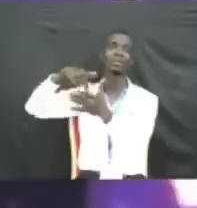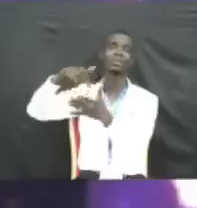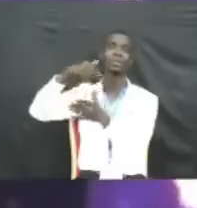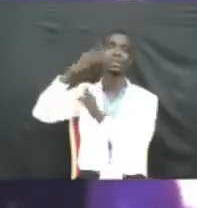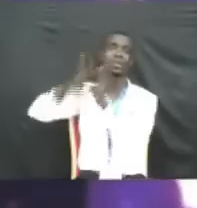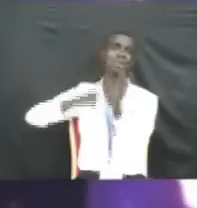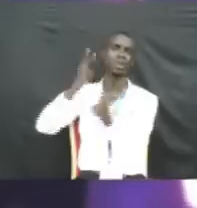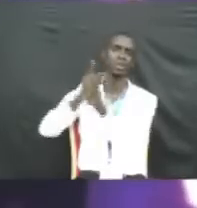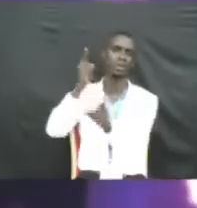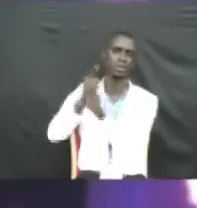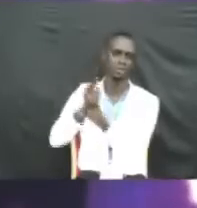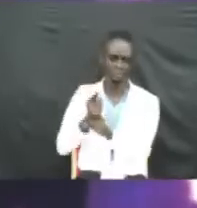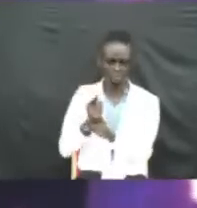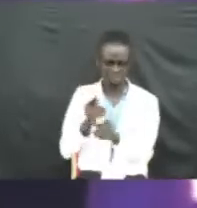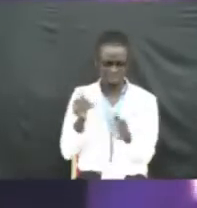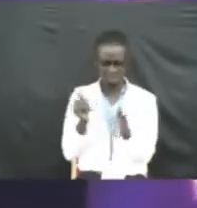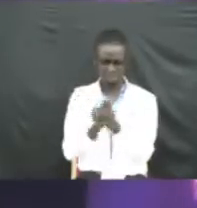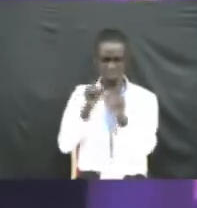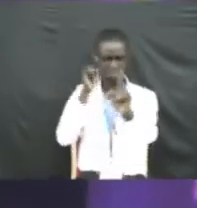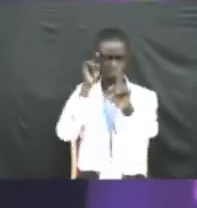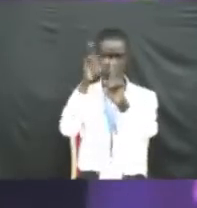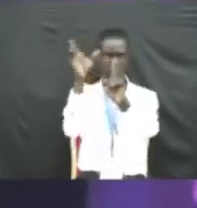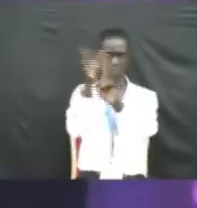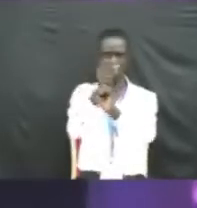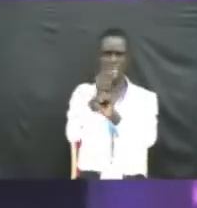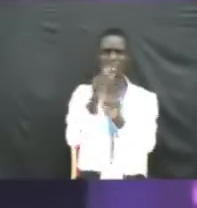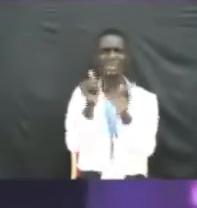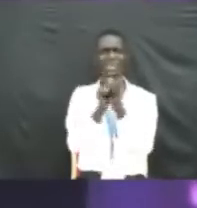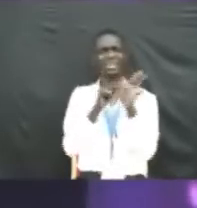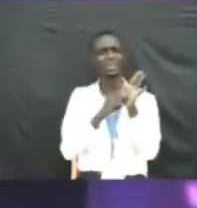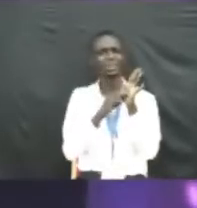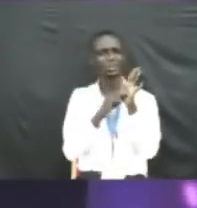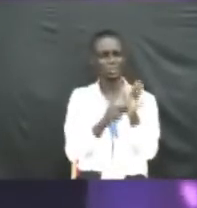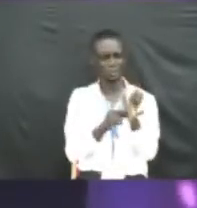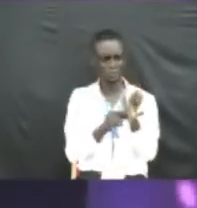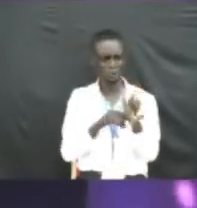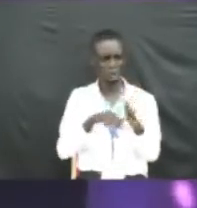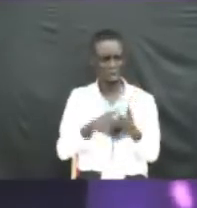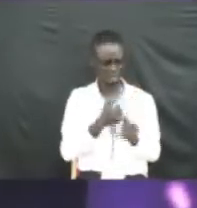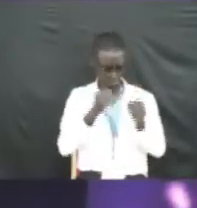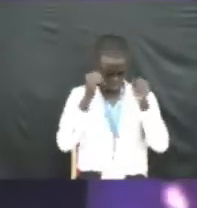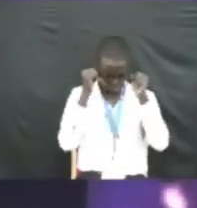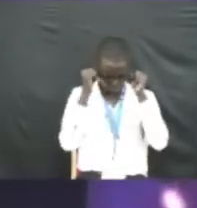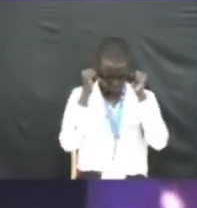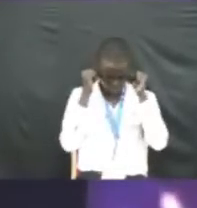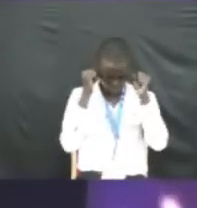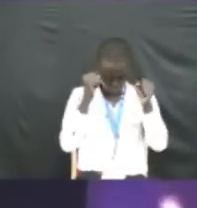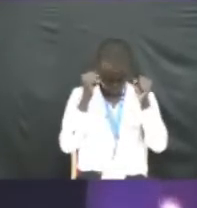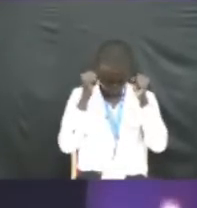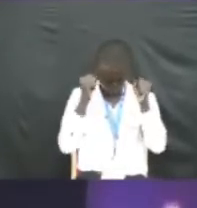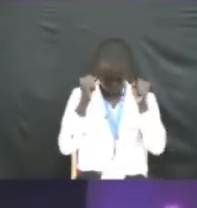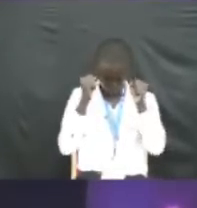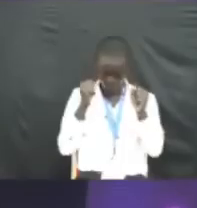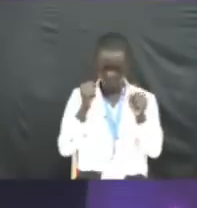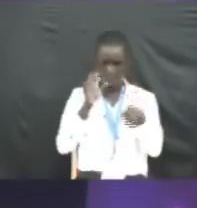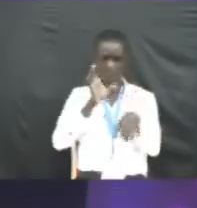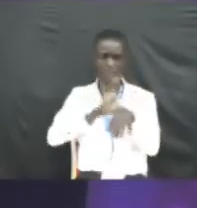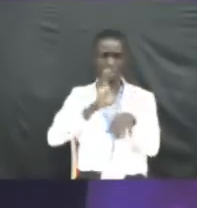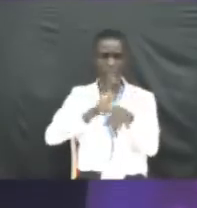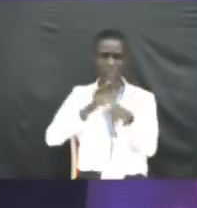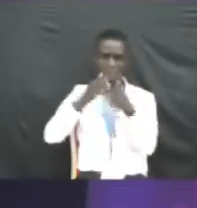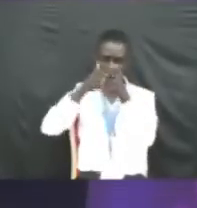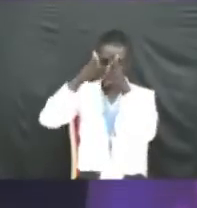This admirable achievement illustrates how committed and dedicated the church's